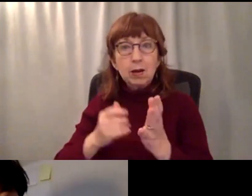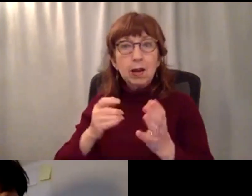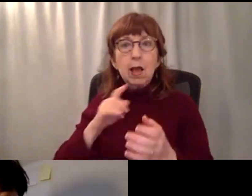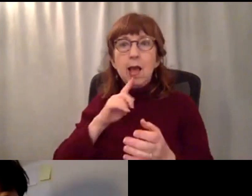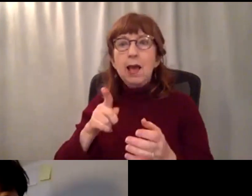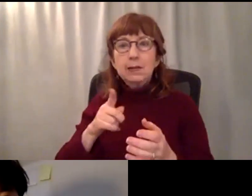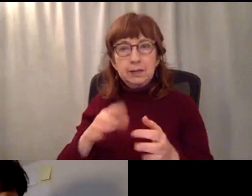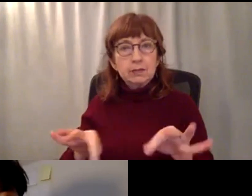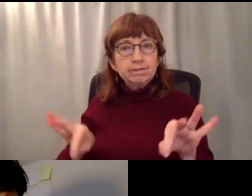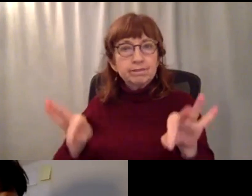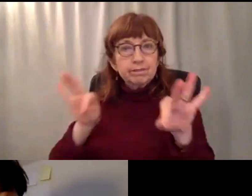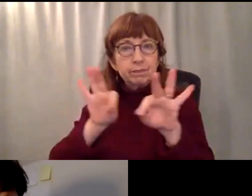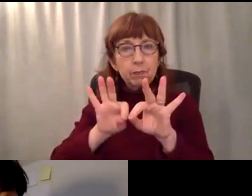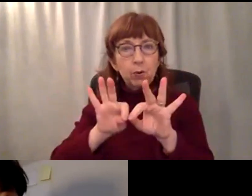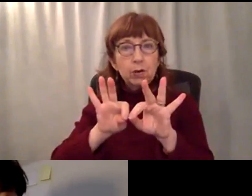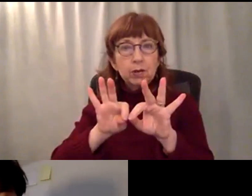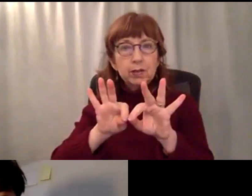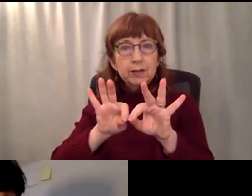crucial,